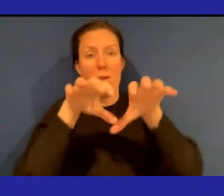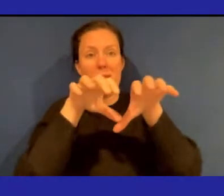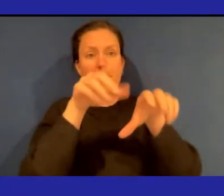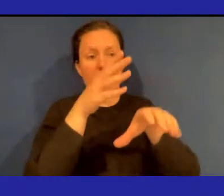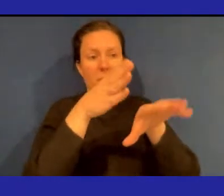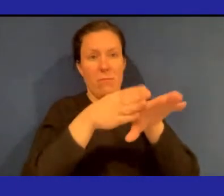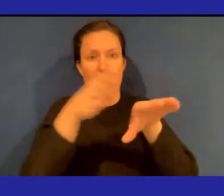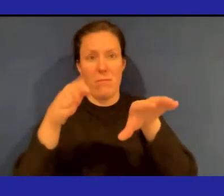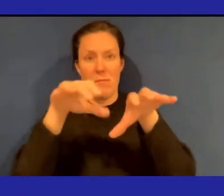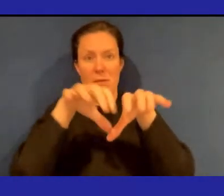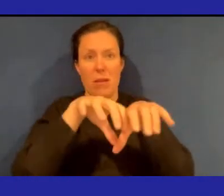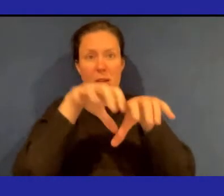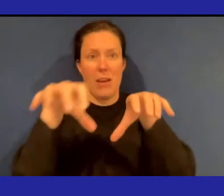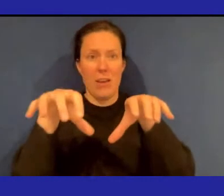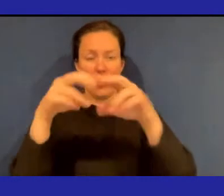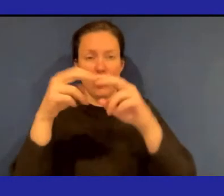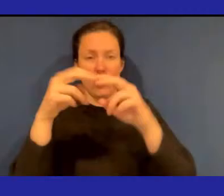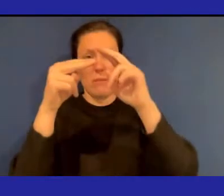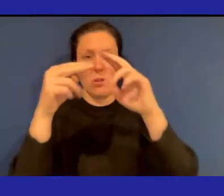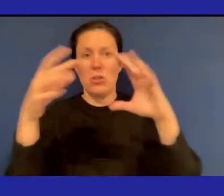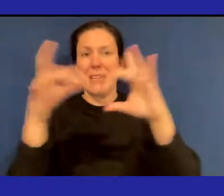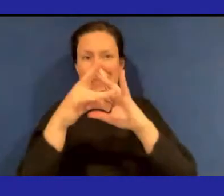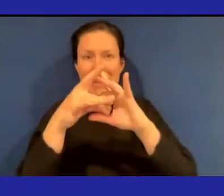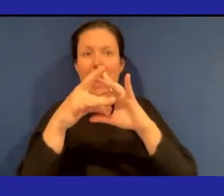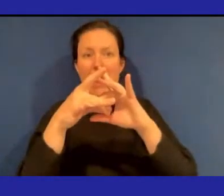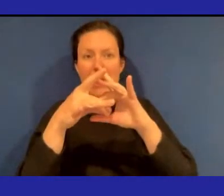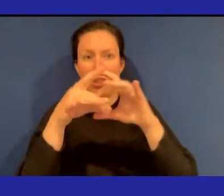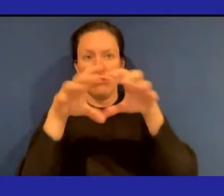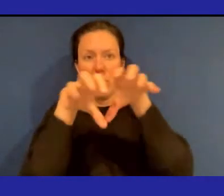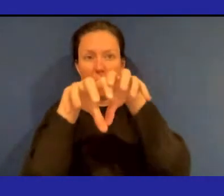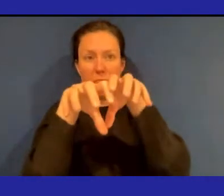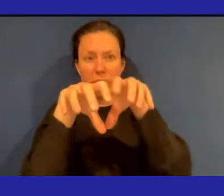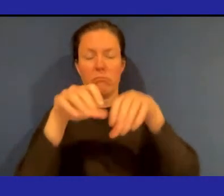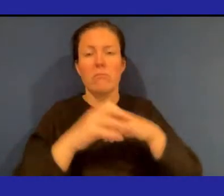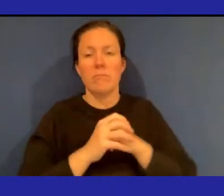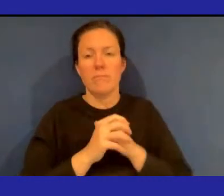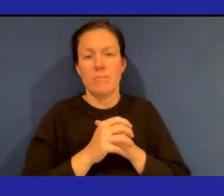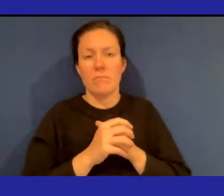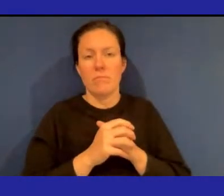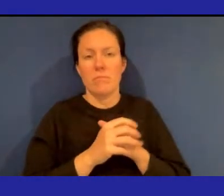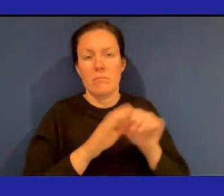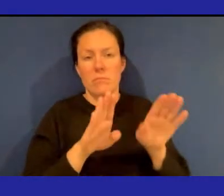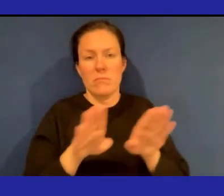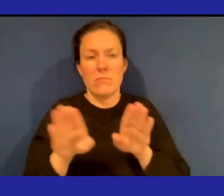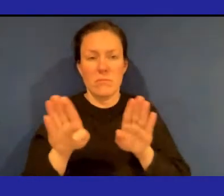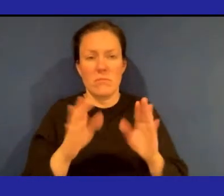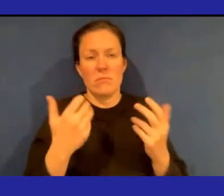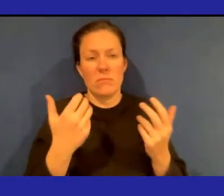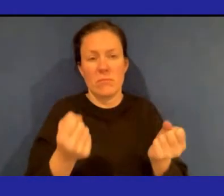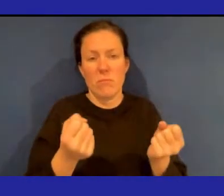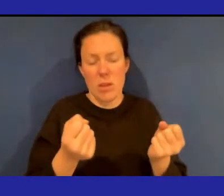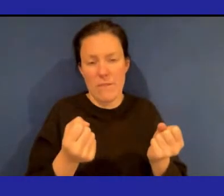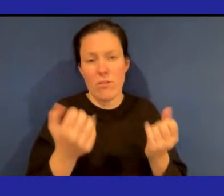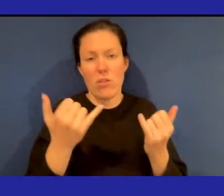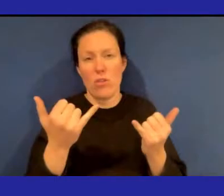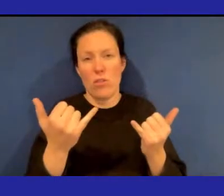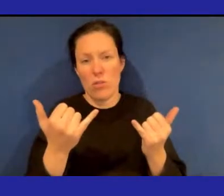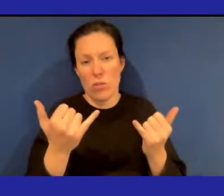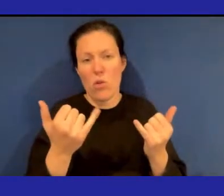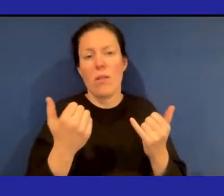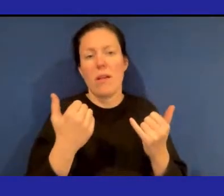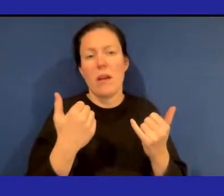pavilion, but it will be attached. The behavioral health program currently functions in 3 different